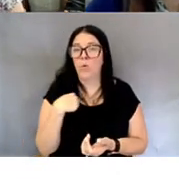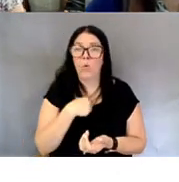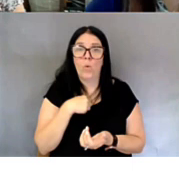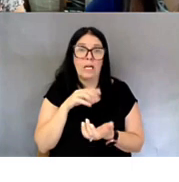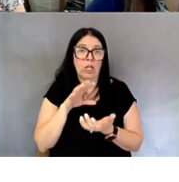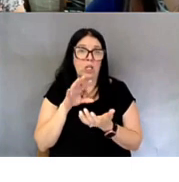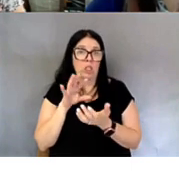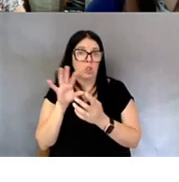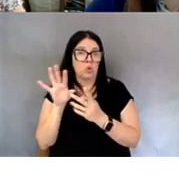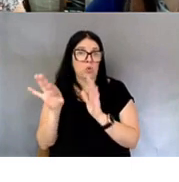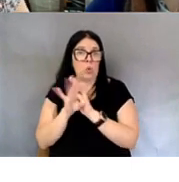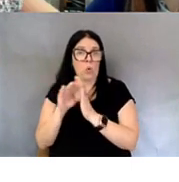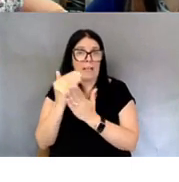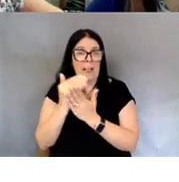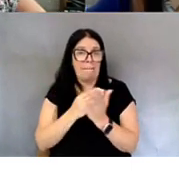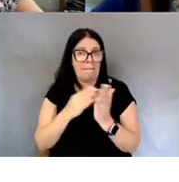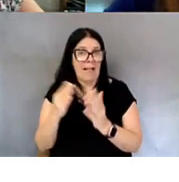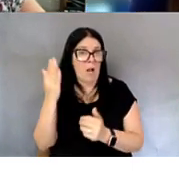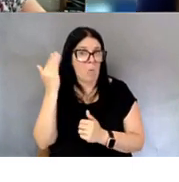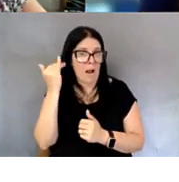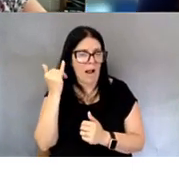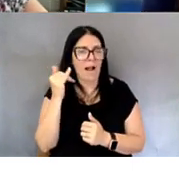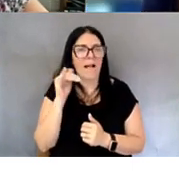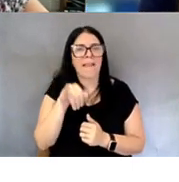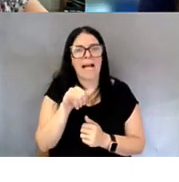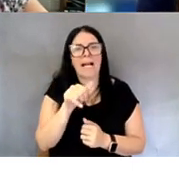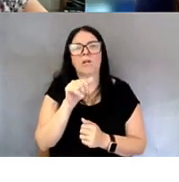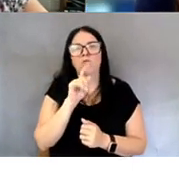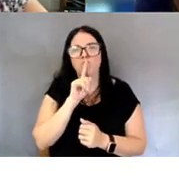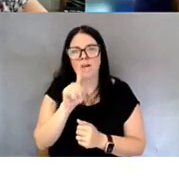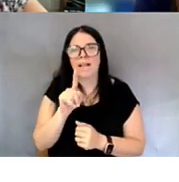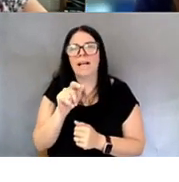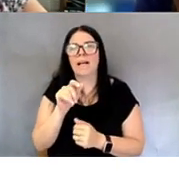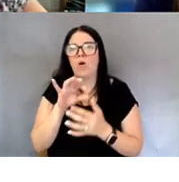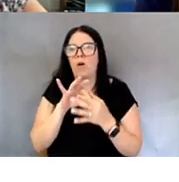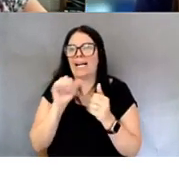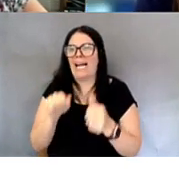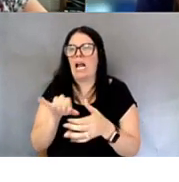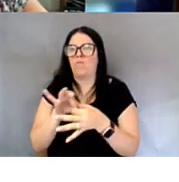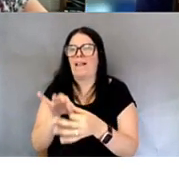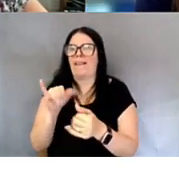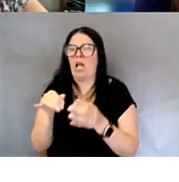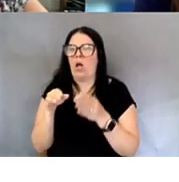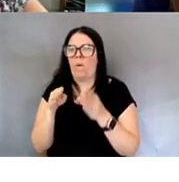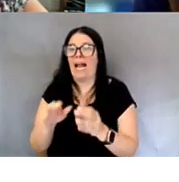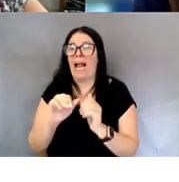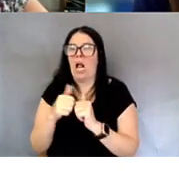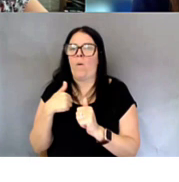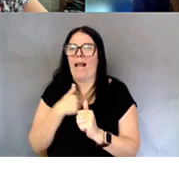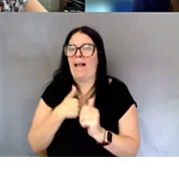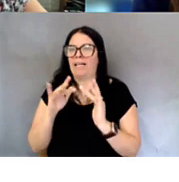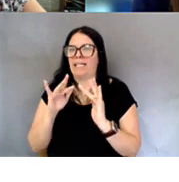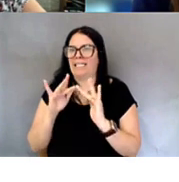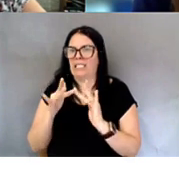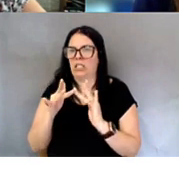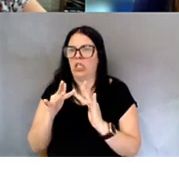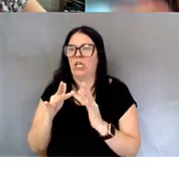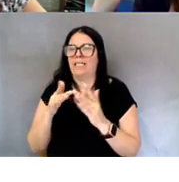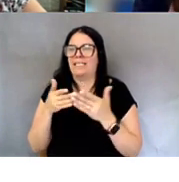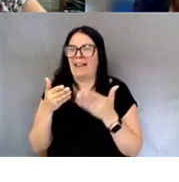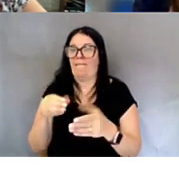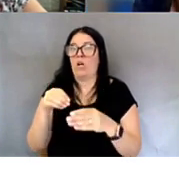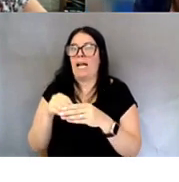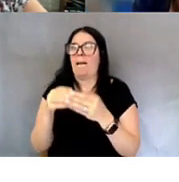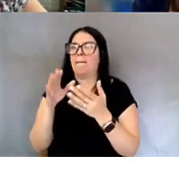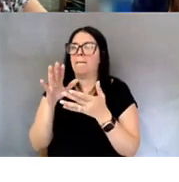Why? It is a practical, relatable way of exploring the realities of digital delivery in a blended learning context.